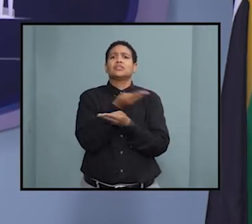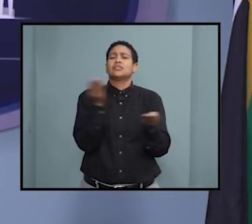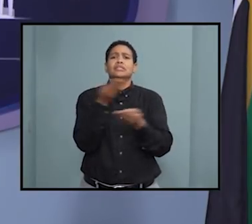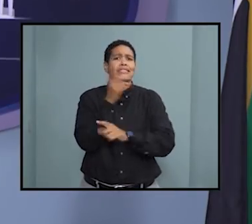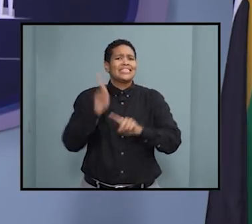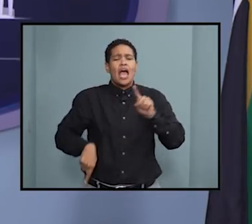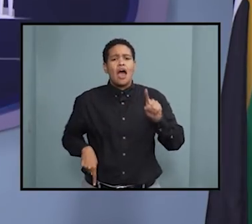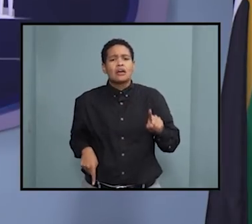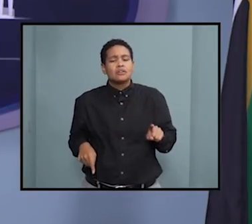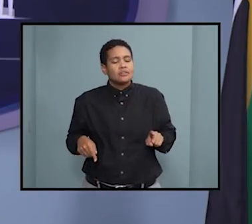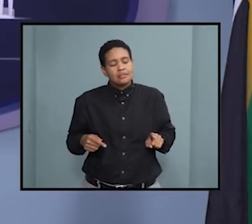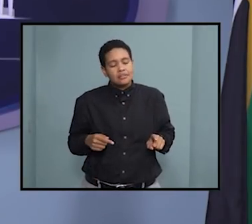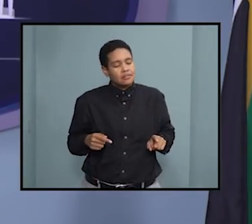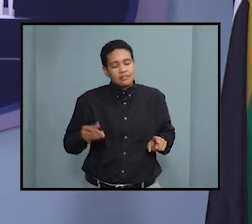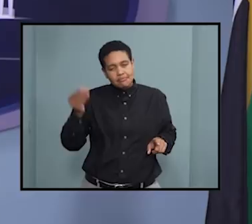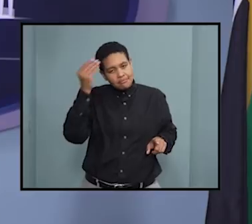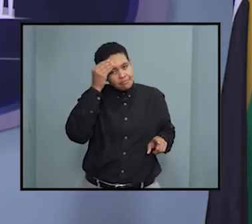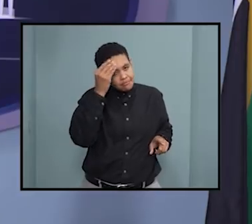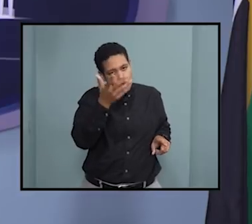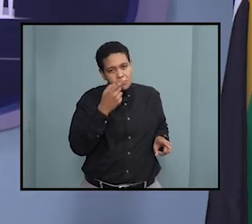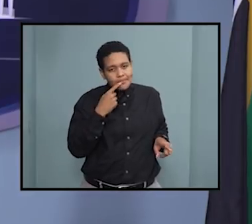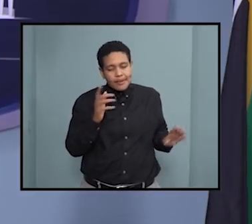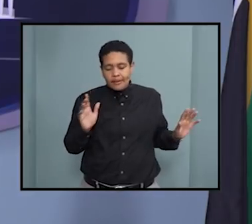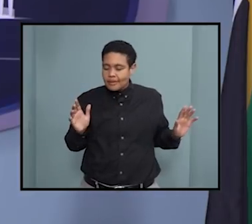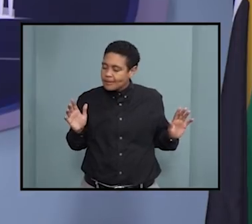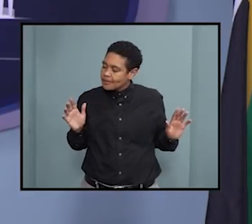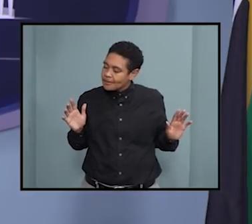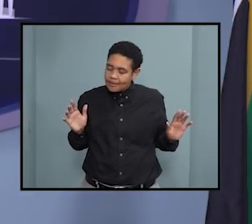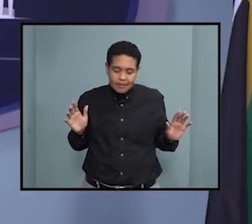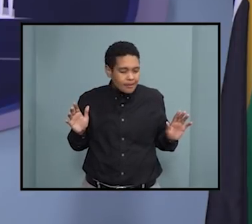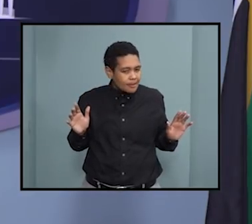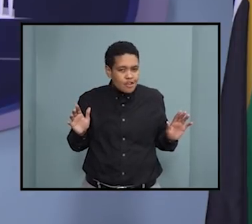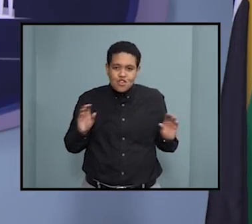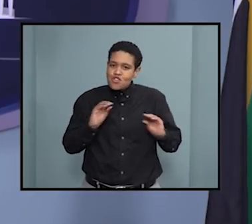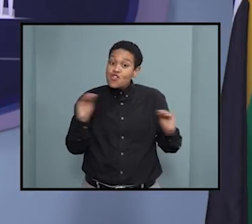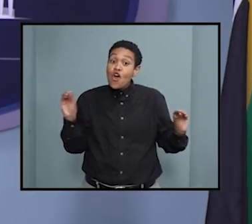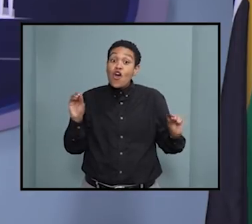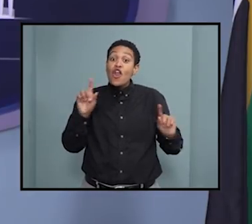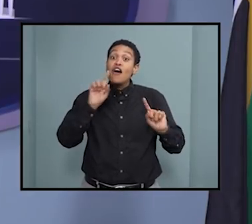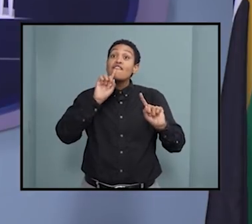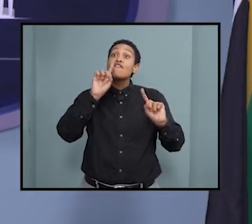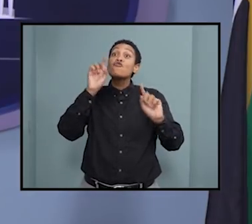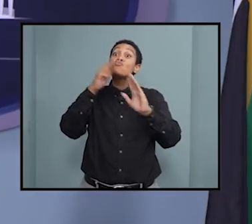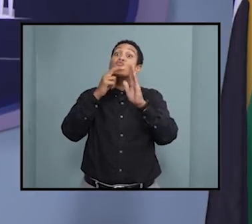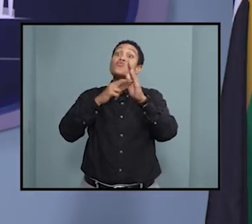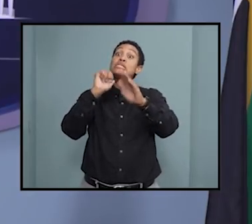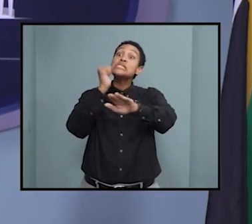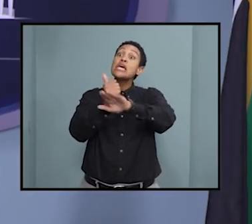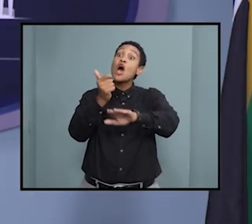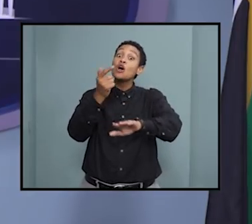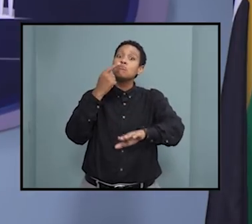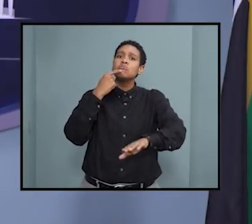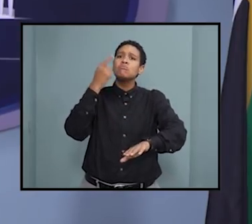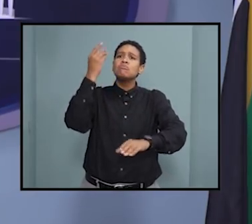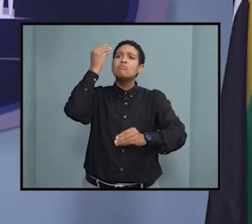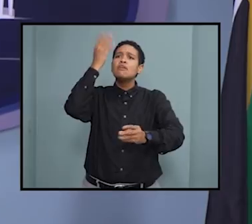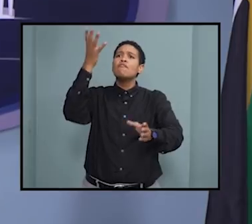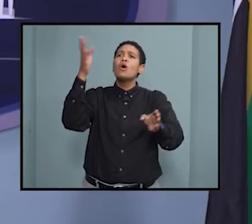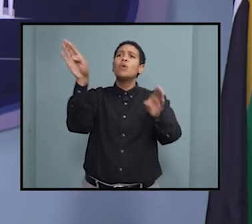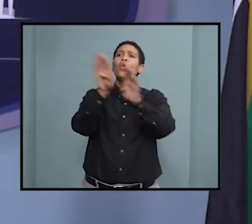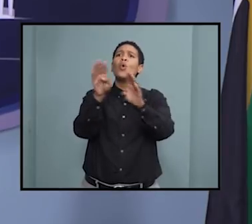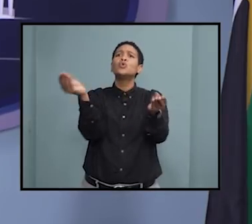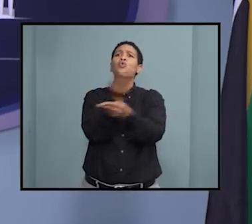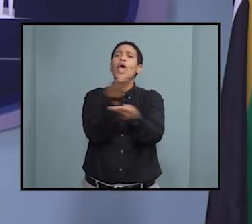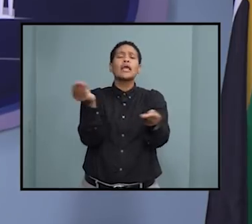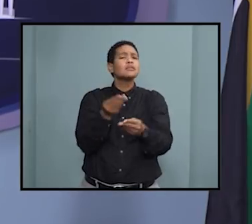want to take this opportunity to say that none of the orders that we have put in place has in any way limited